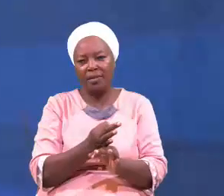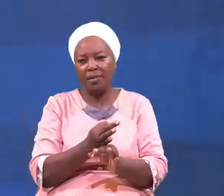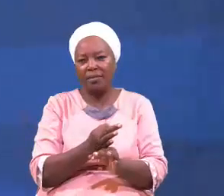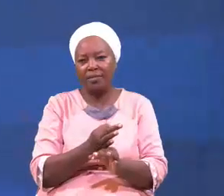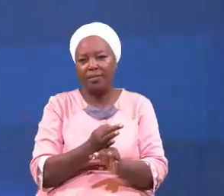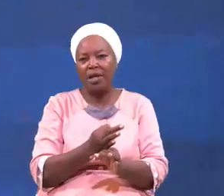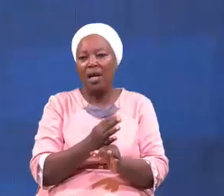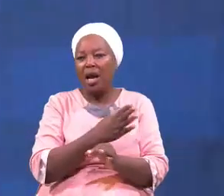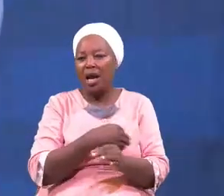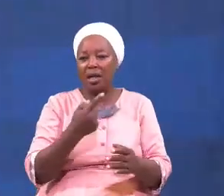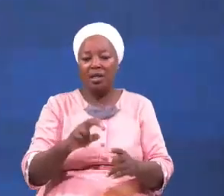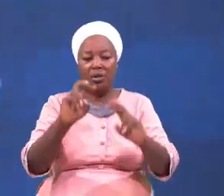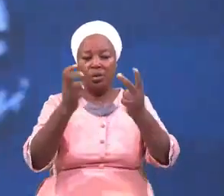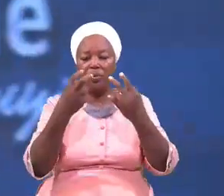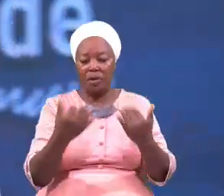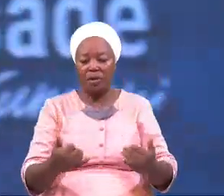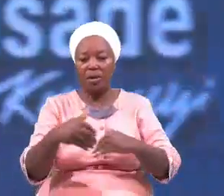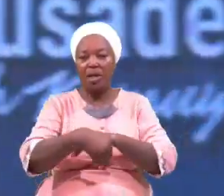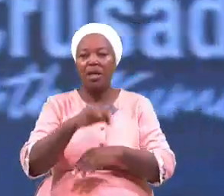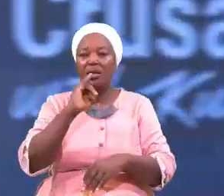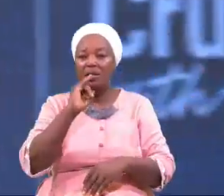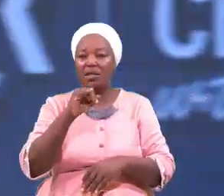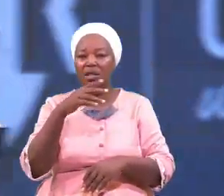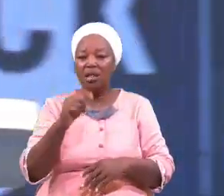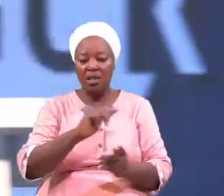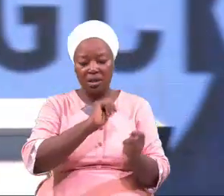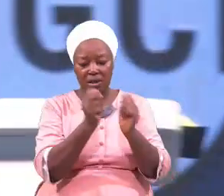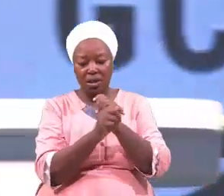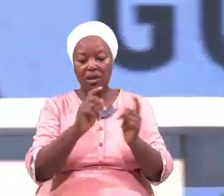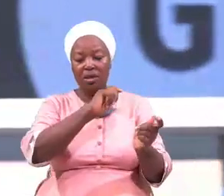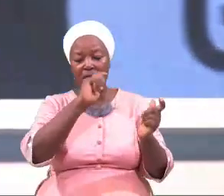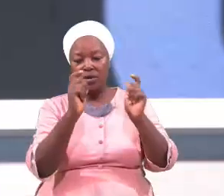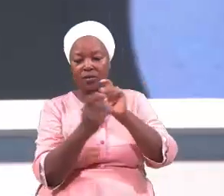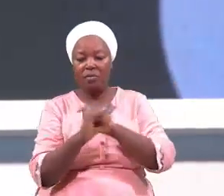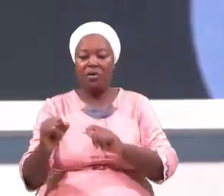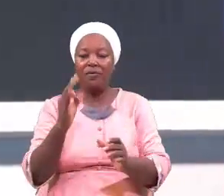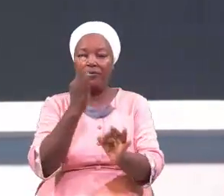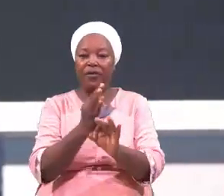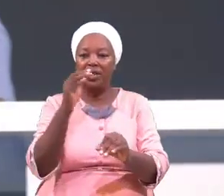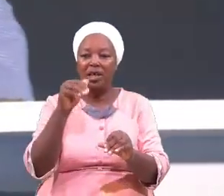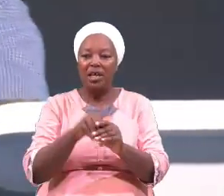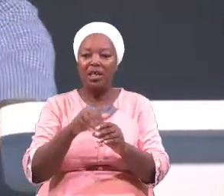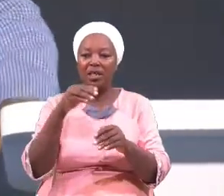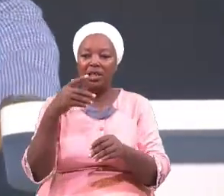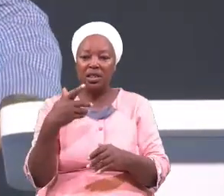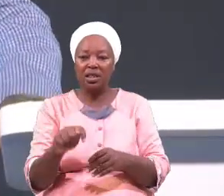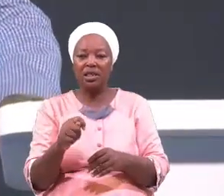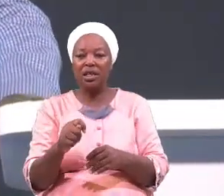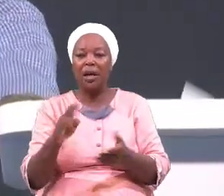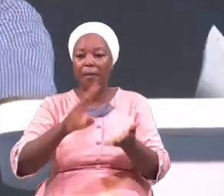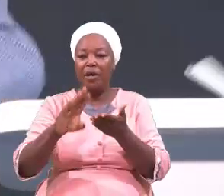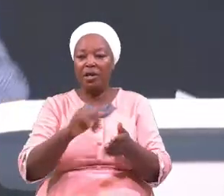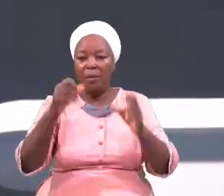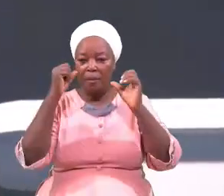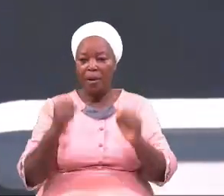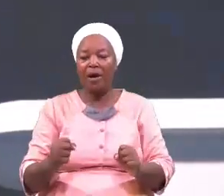And the topic tonight is the transforming faith in the pardoning powerful